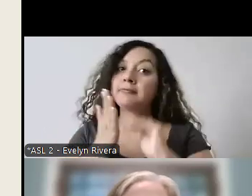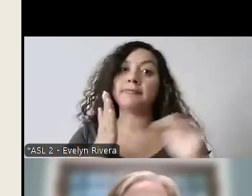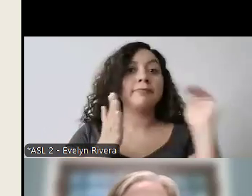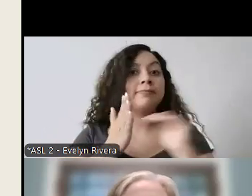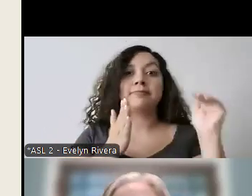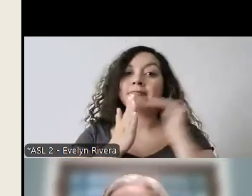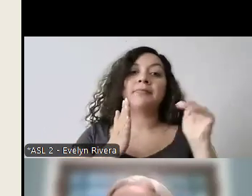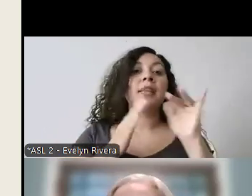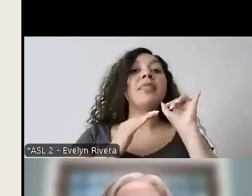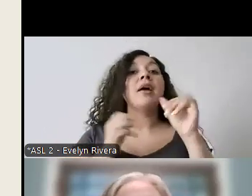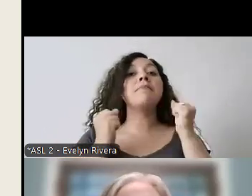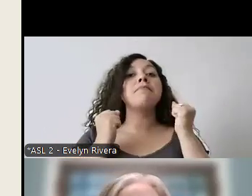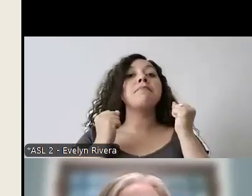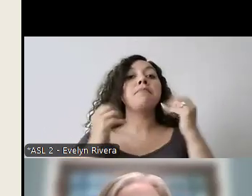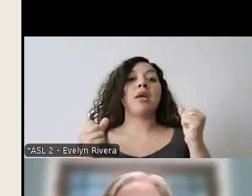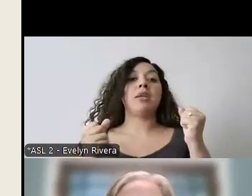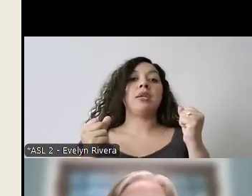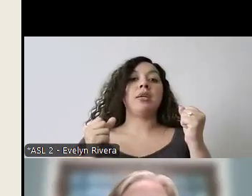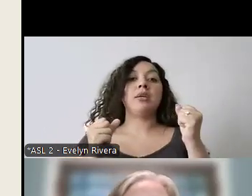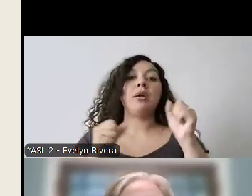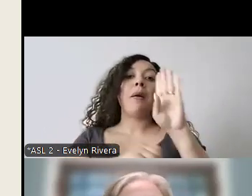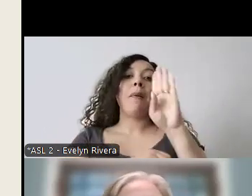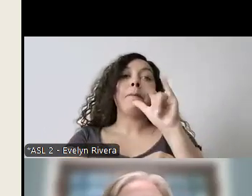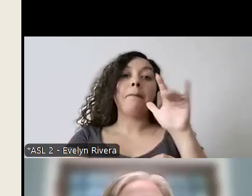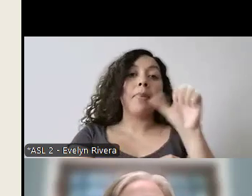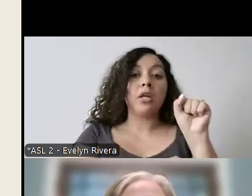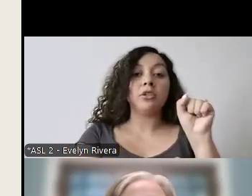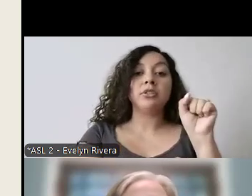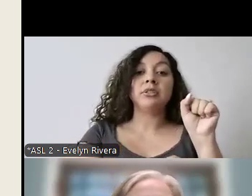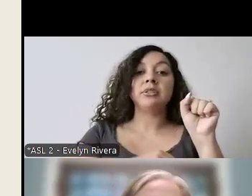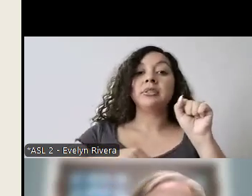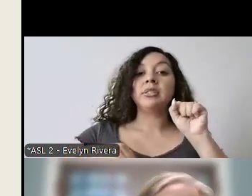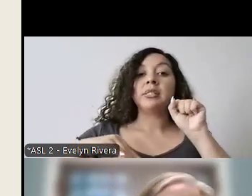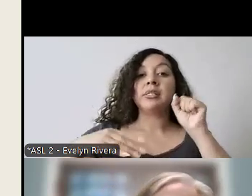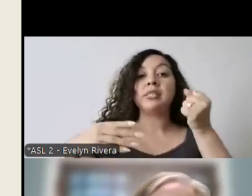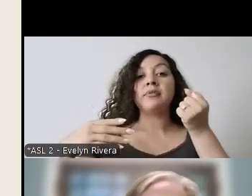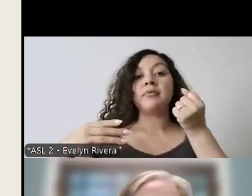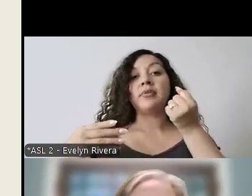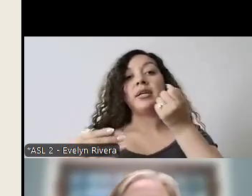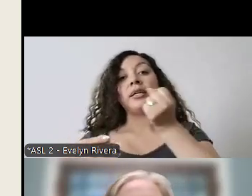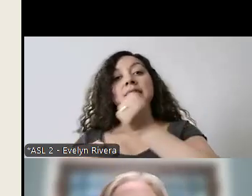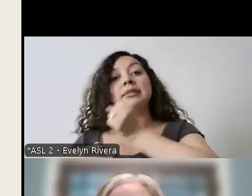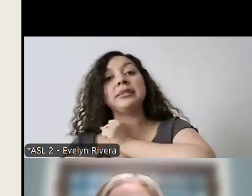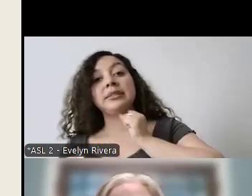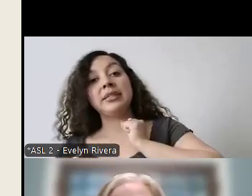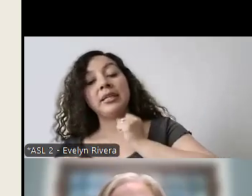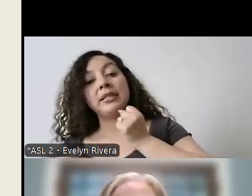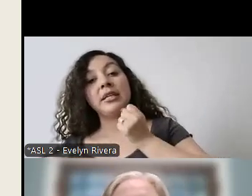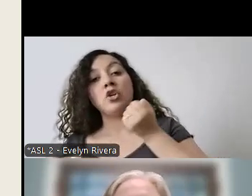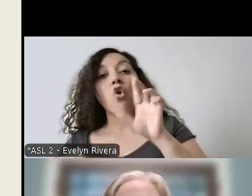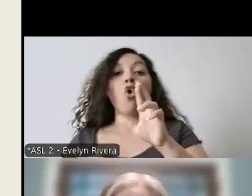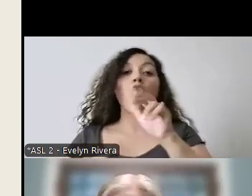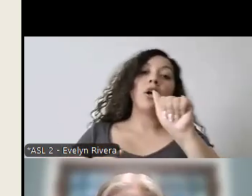which is that many of these bills have landed themselves in either Senate appropriations or Assembly